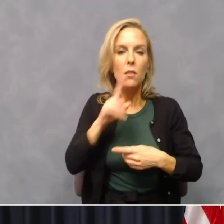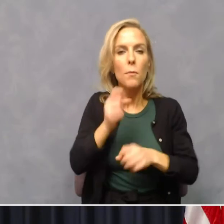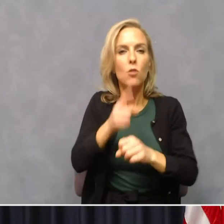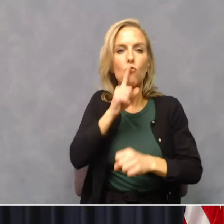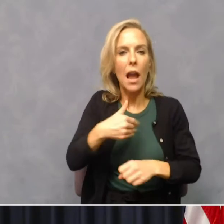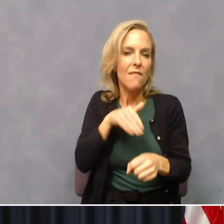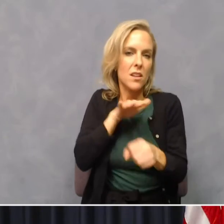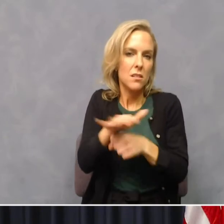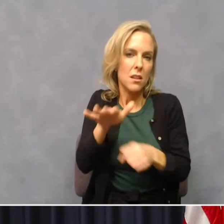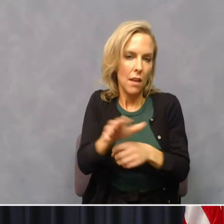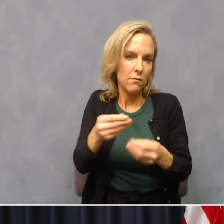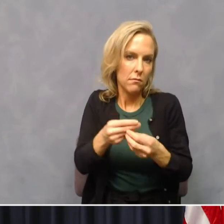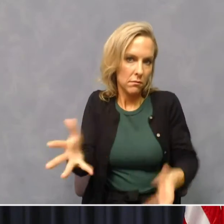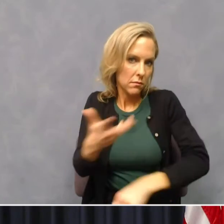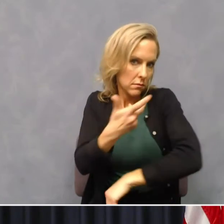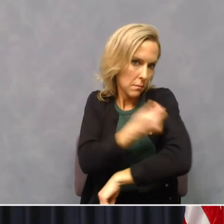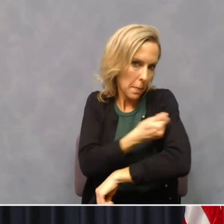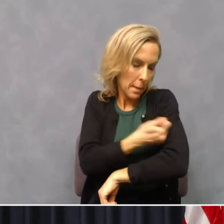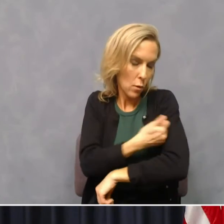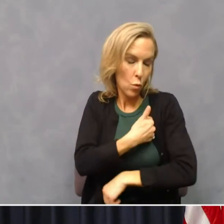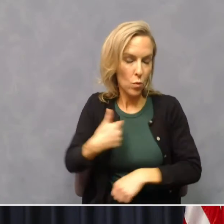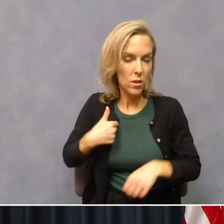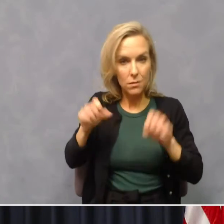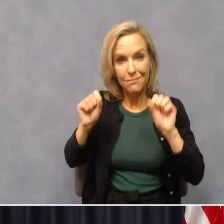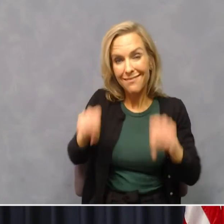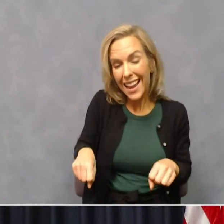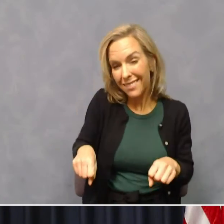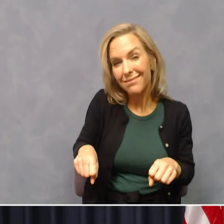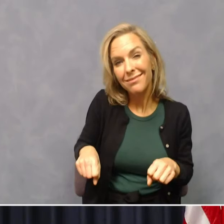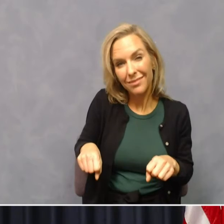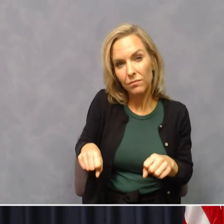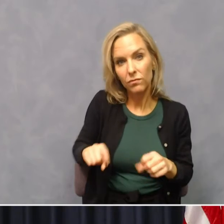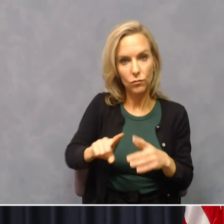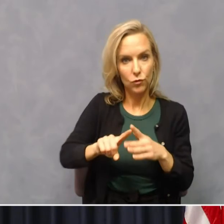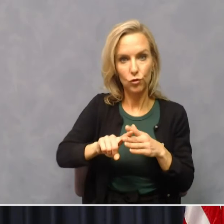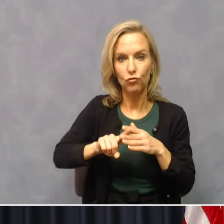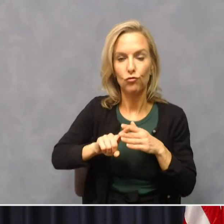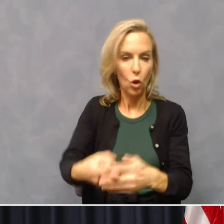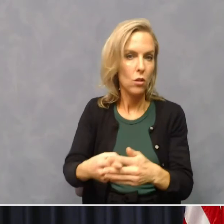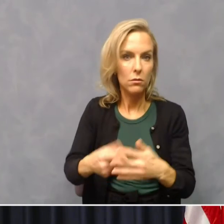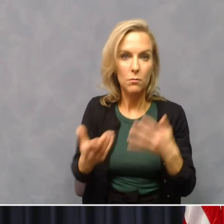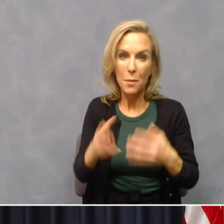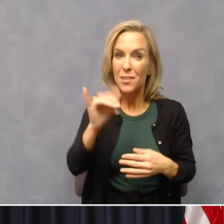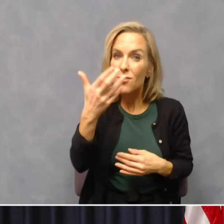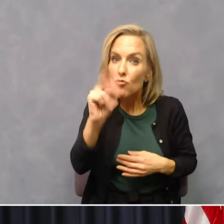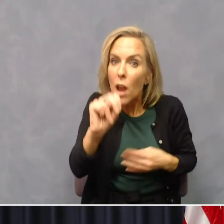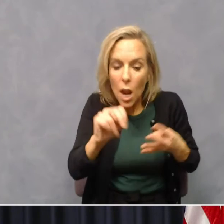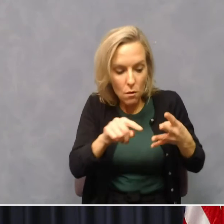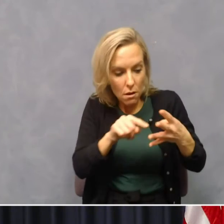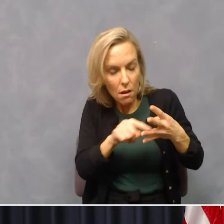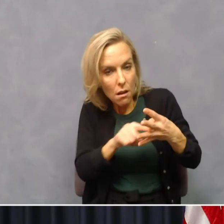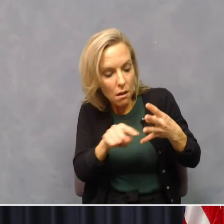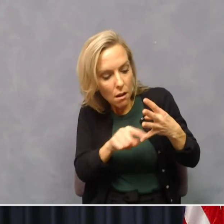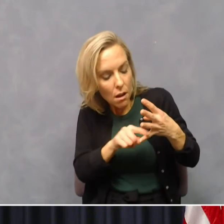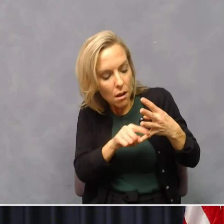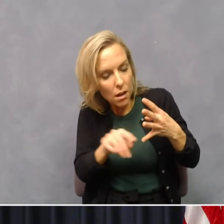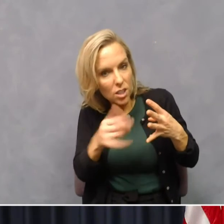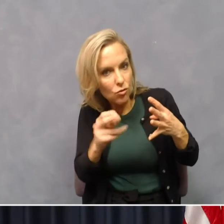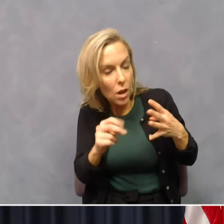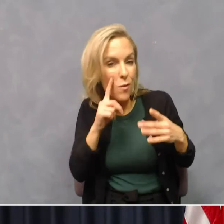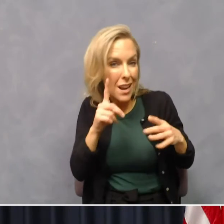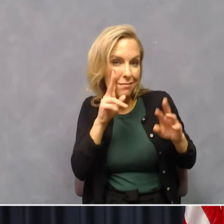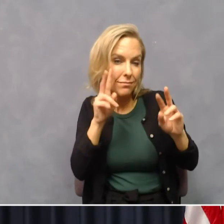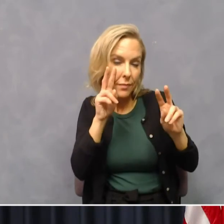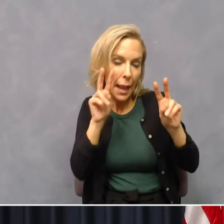and distributed where we might be able to get it started that last week of January. And we anticipate that it will take